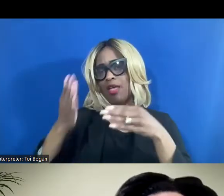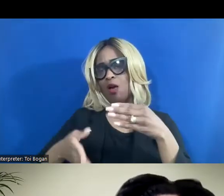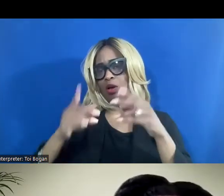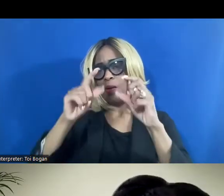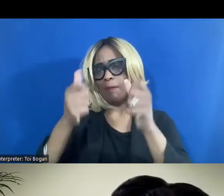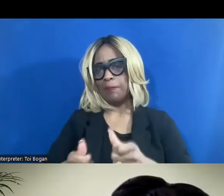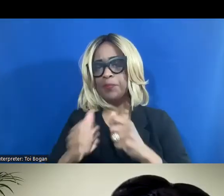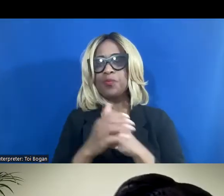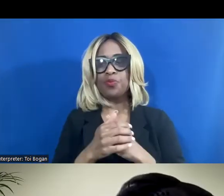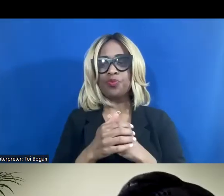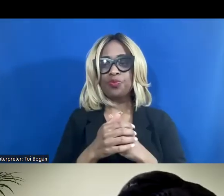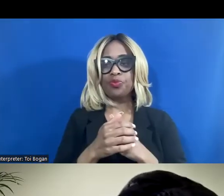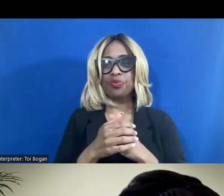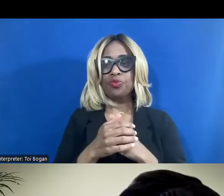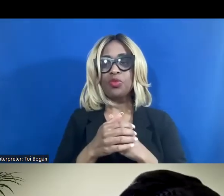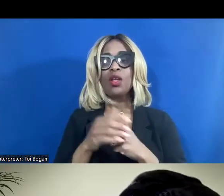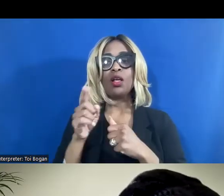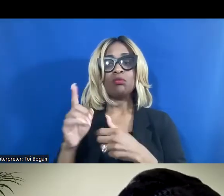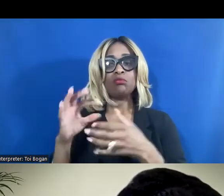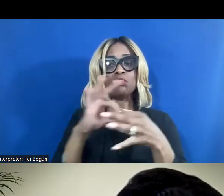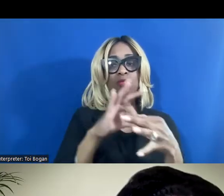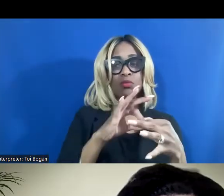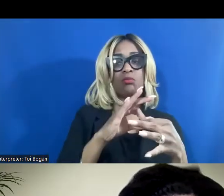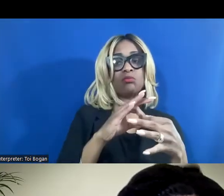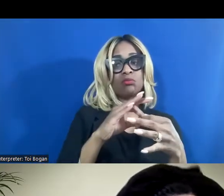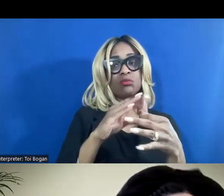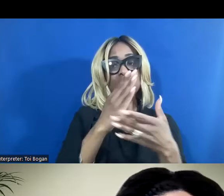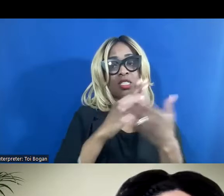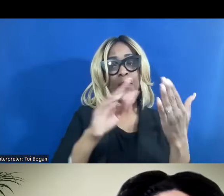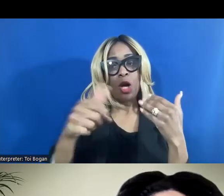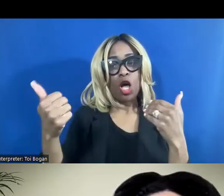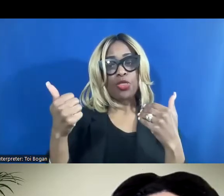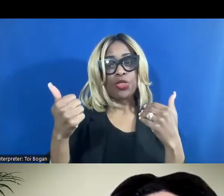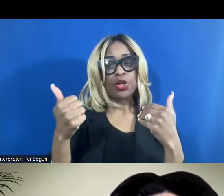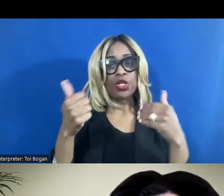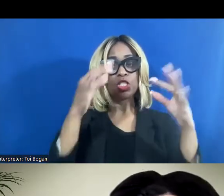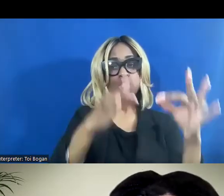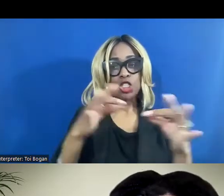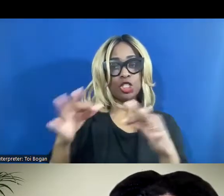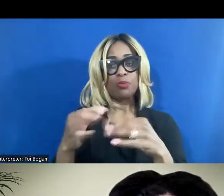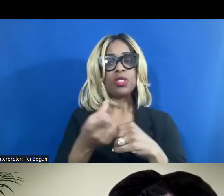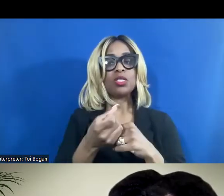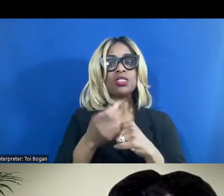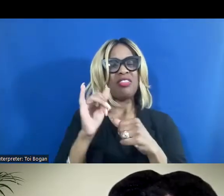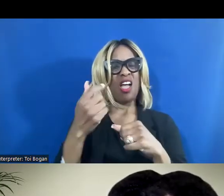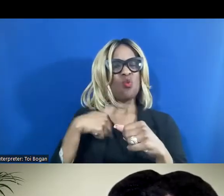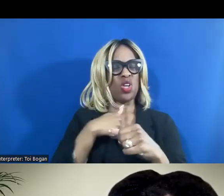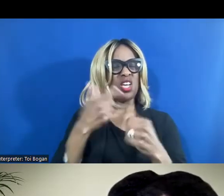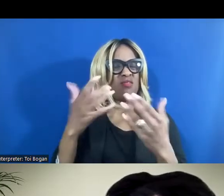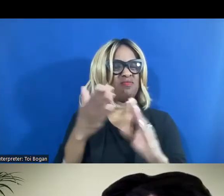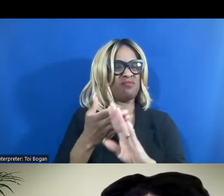I think this piece ties in some of the other determinants or factors that we've talked about